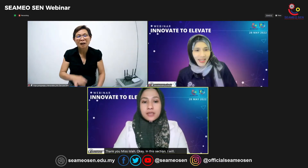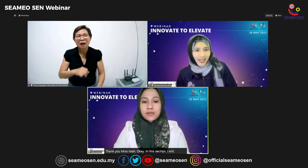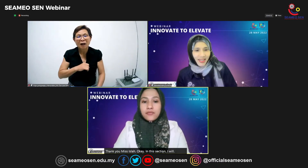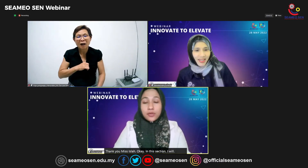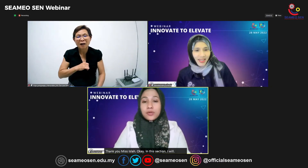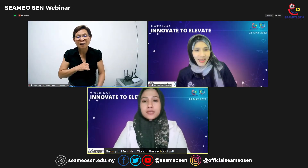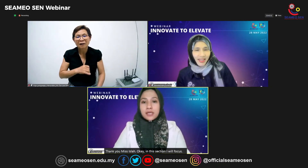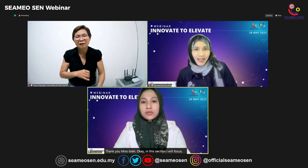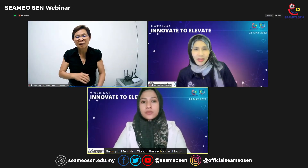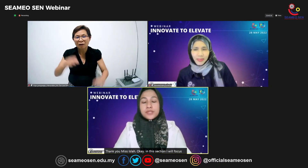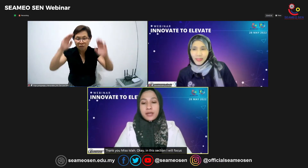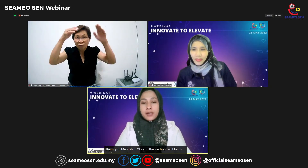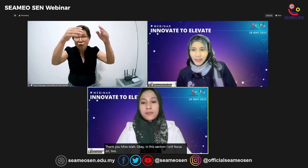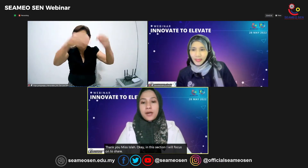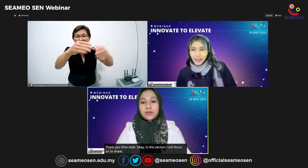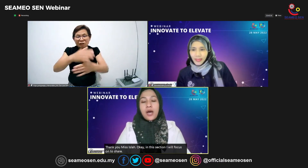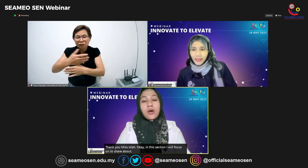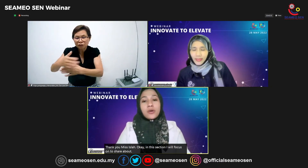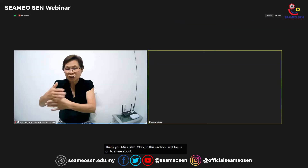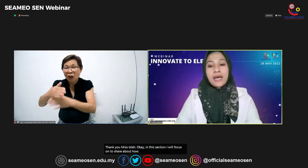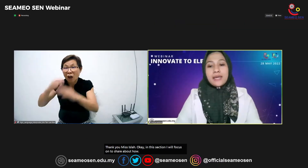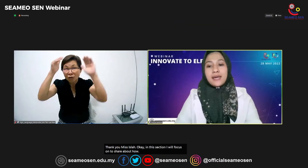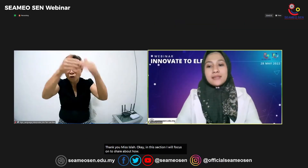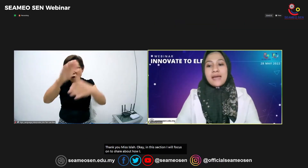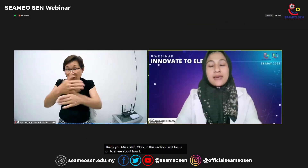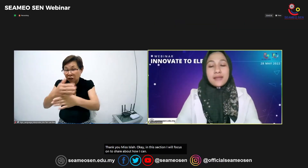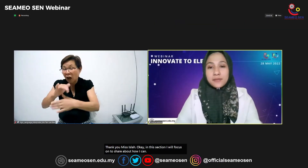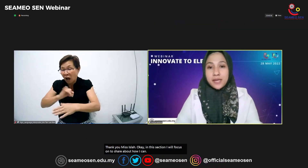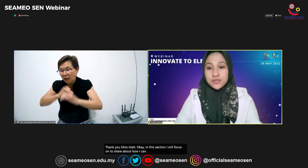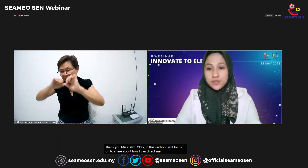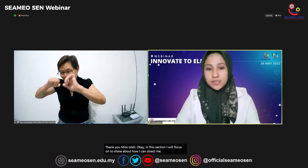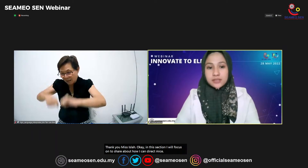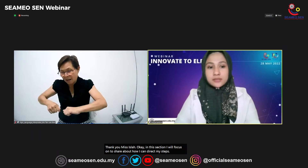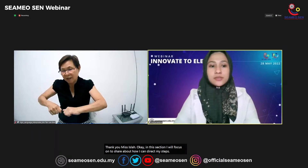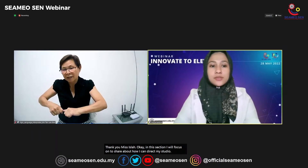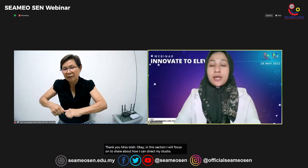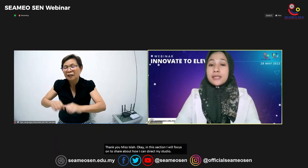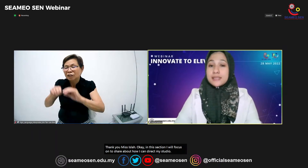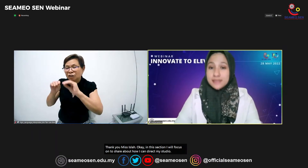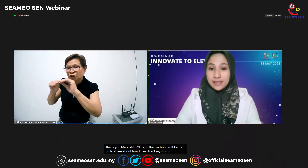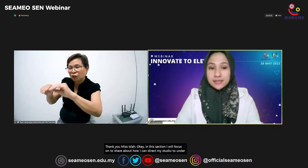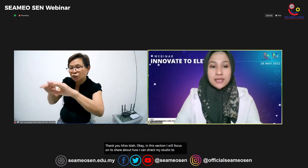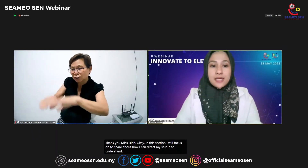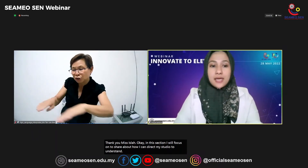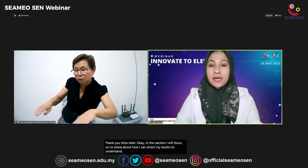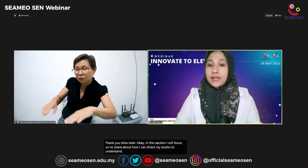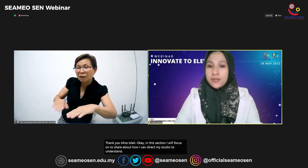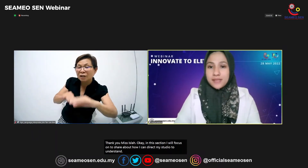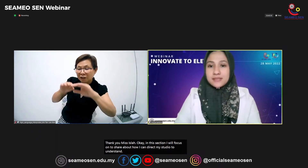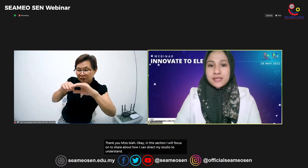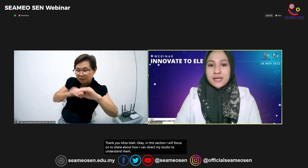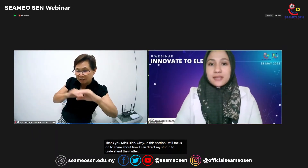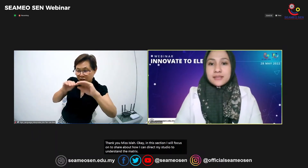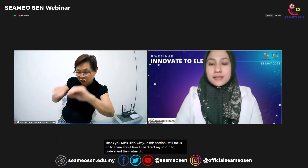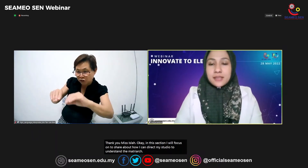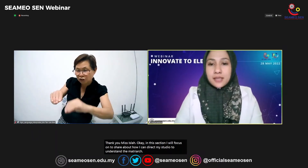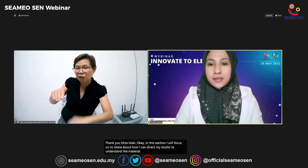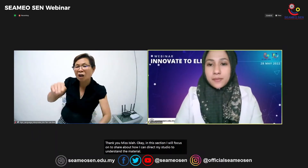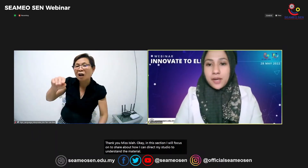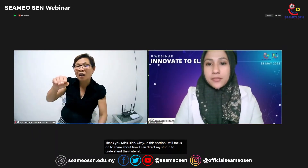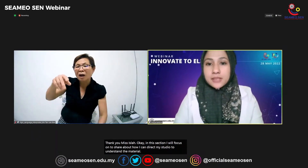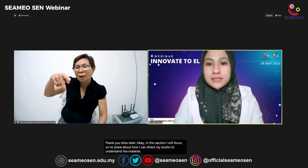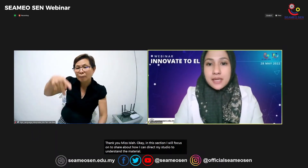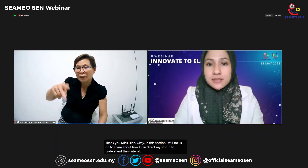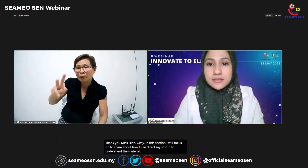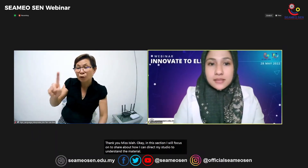will focus to share about how I can direct my student to understand the material.